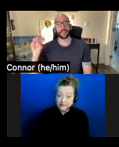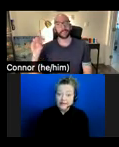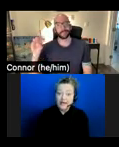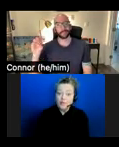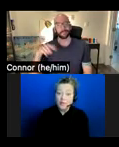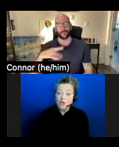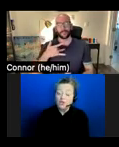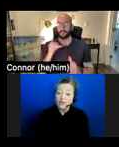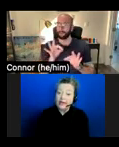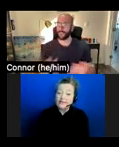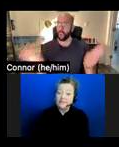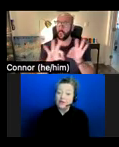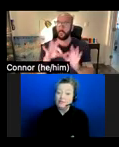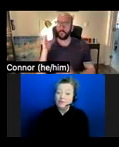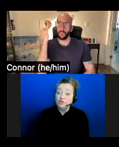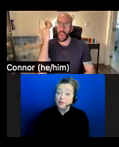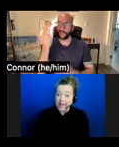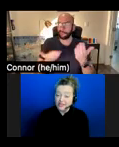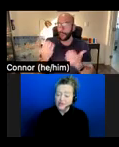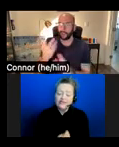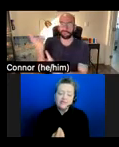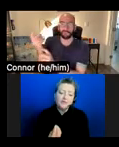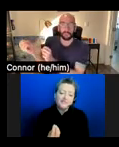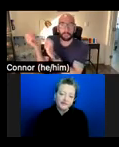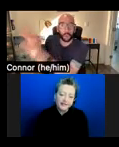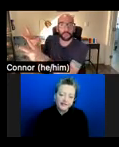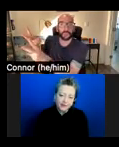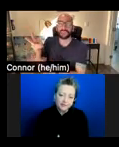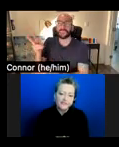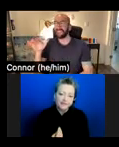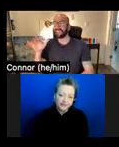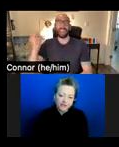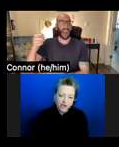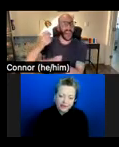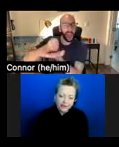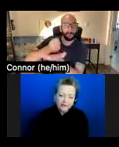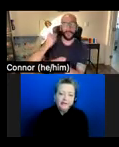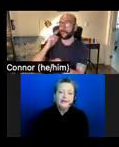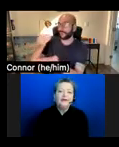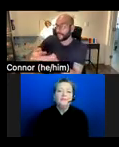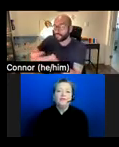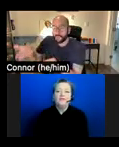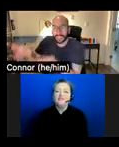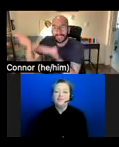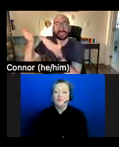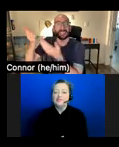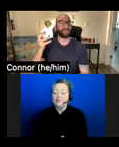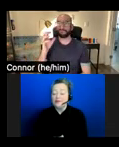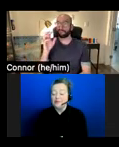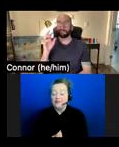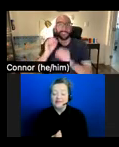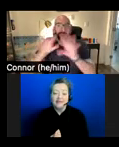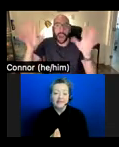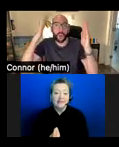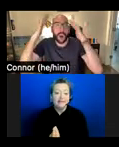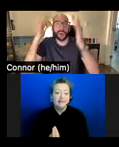channels, and we will want to look at something called mutual aid. So that is a more serious room, a more serious topic. If someone wants to post